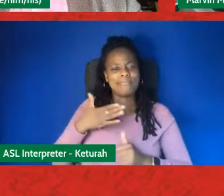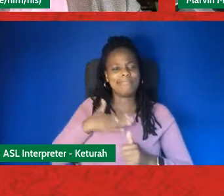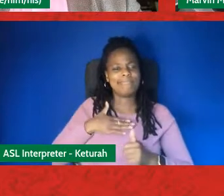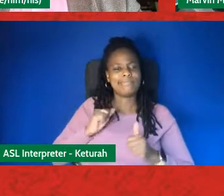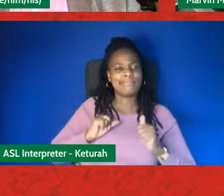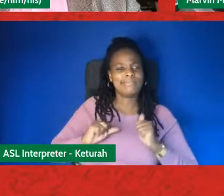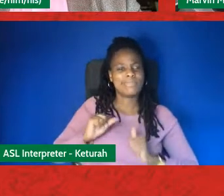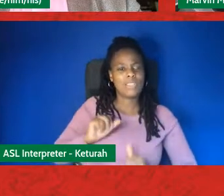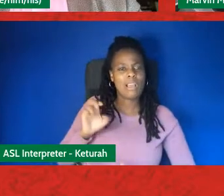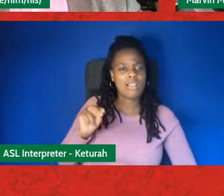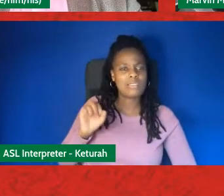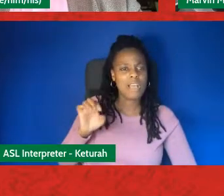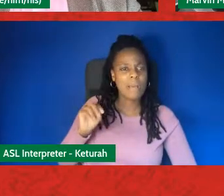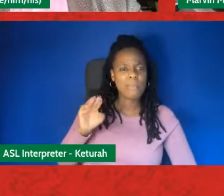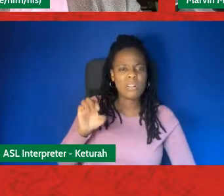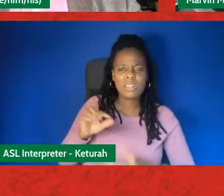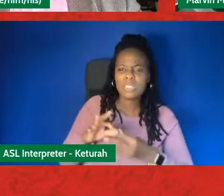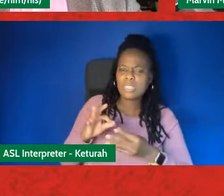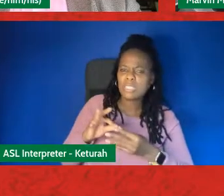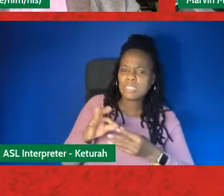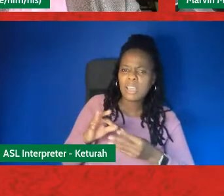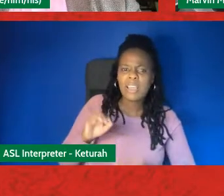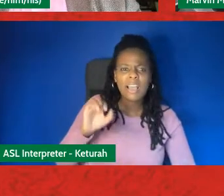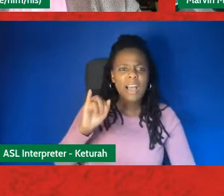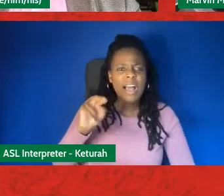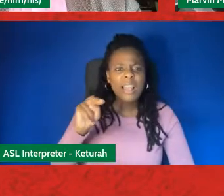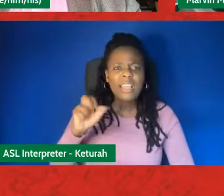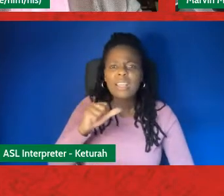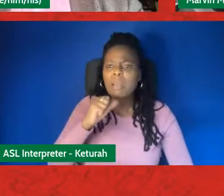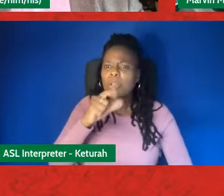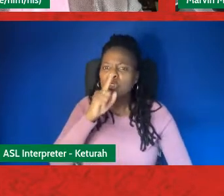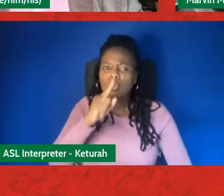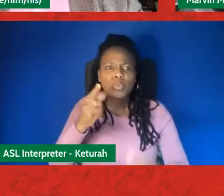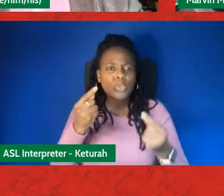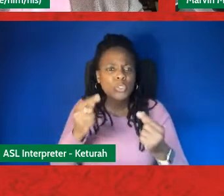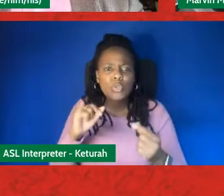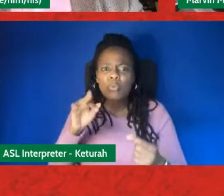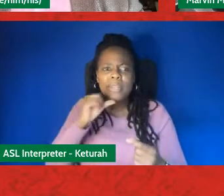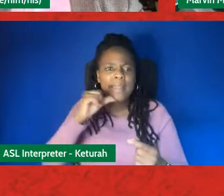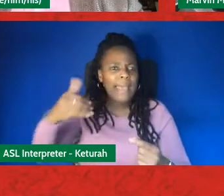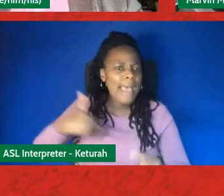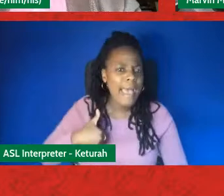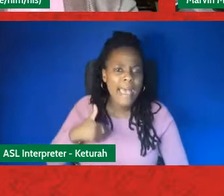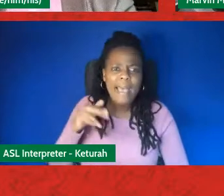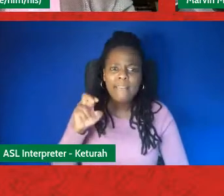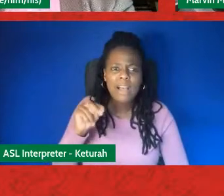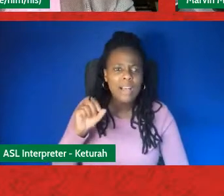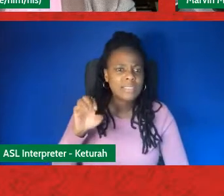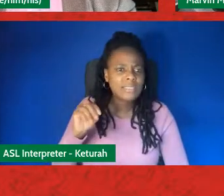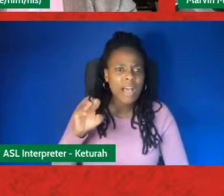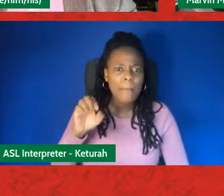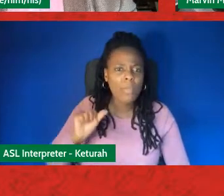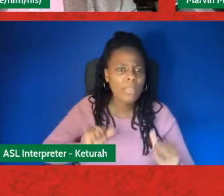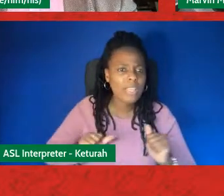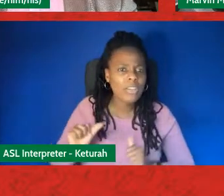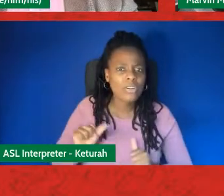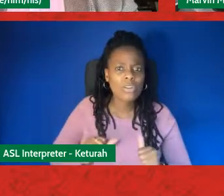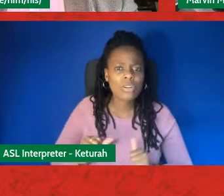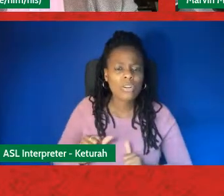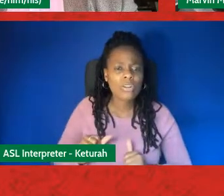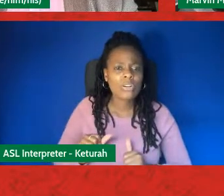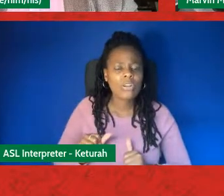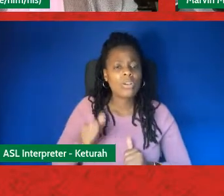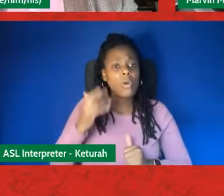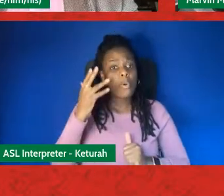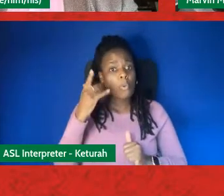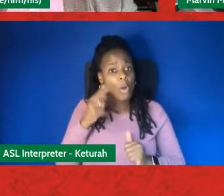said, Eileen, I don't know what we'd do if we didn't have the Ensemble Theater. But so many, because he was